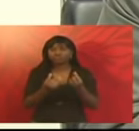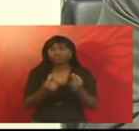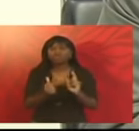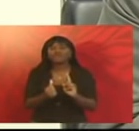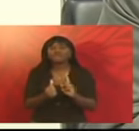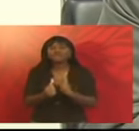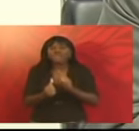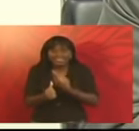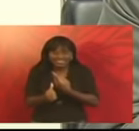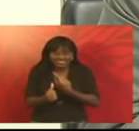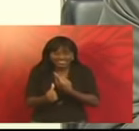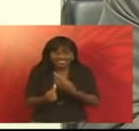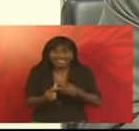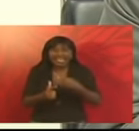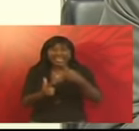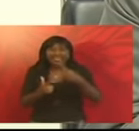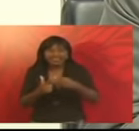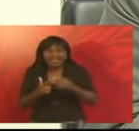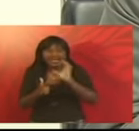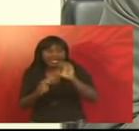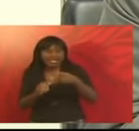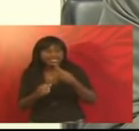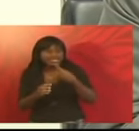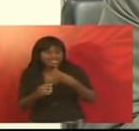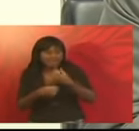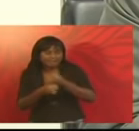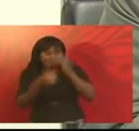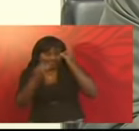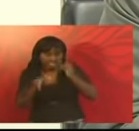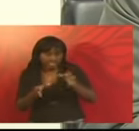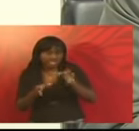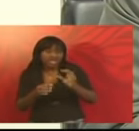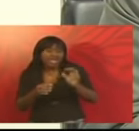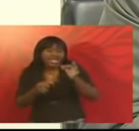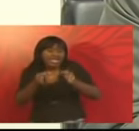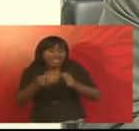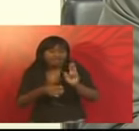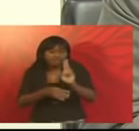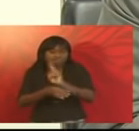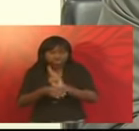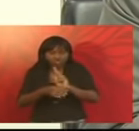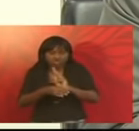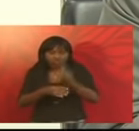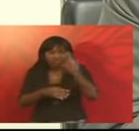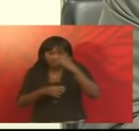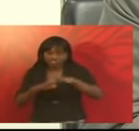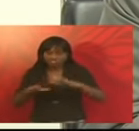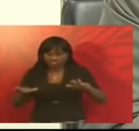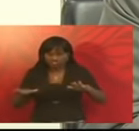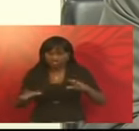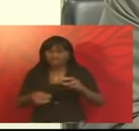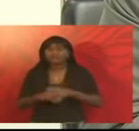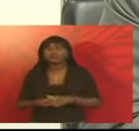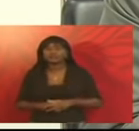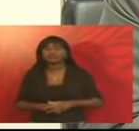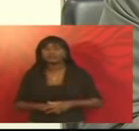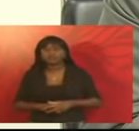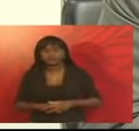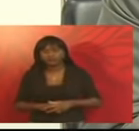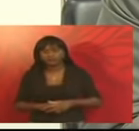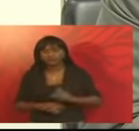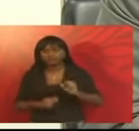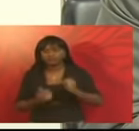global evidence-based decision-making process has generated as its stepwise move towards approving